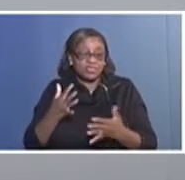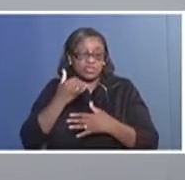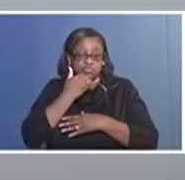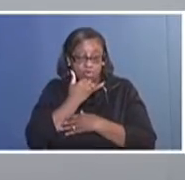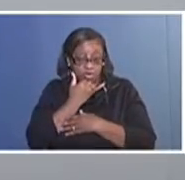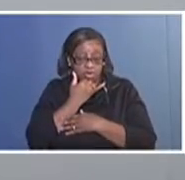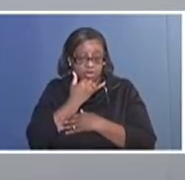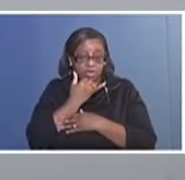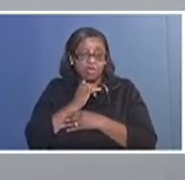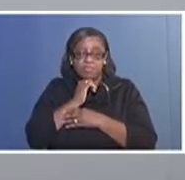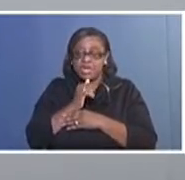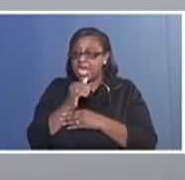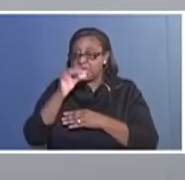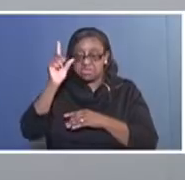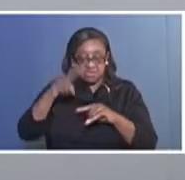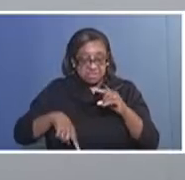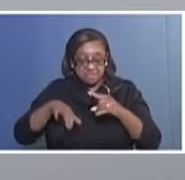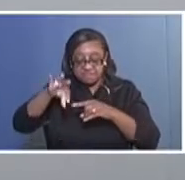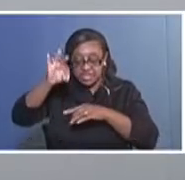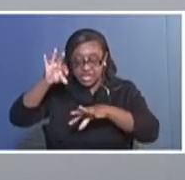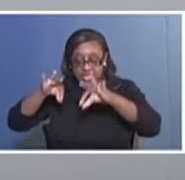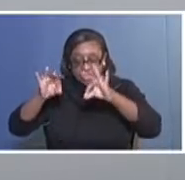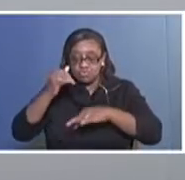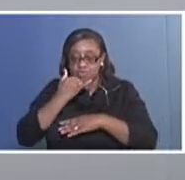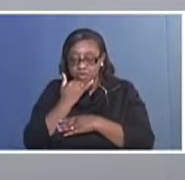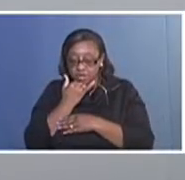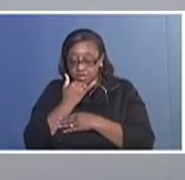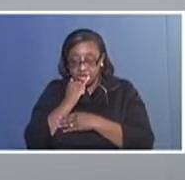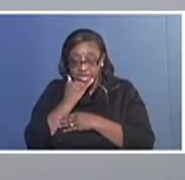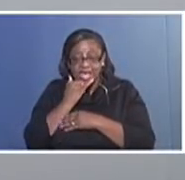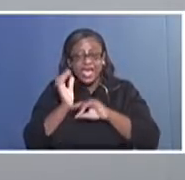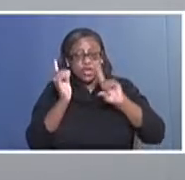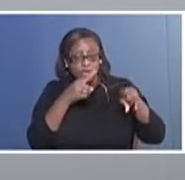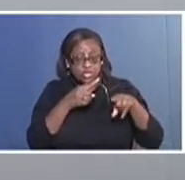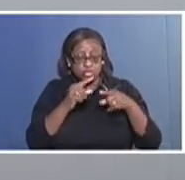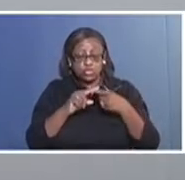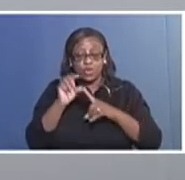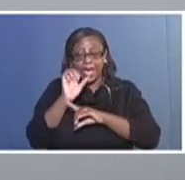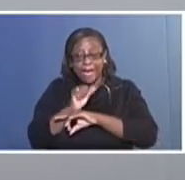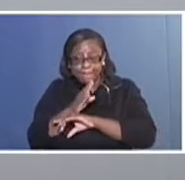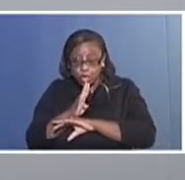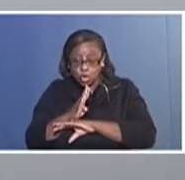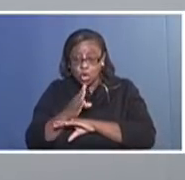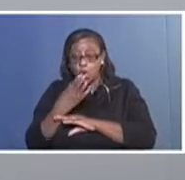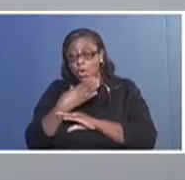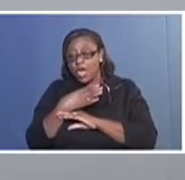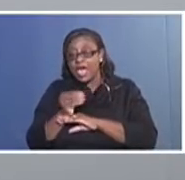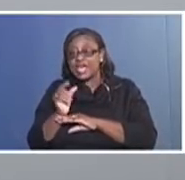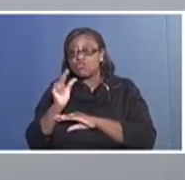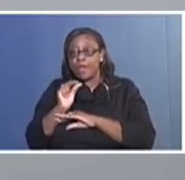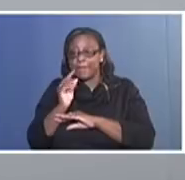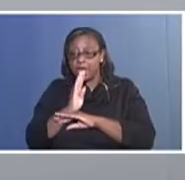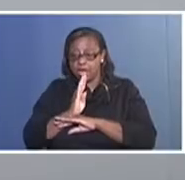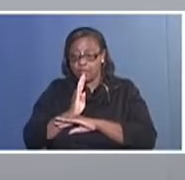put my finger on it. And then after actually visiting Abaco and Grand Bahama, visiting these DMS sites,